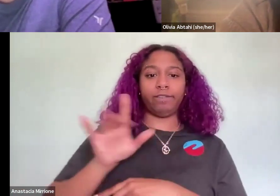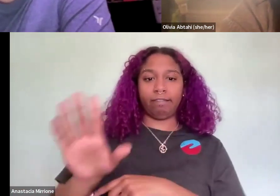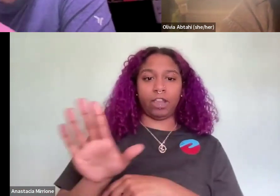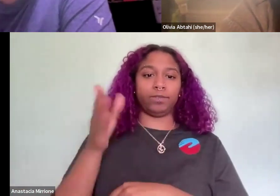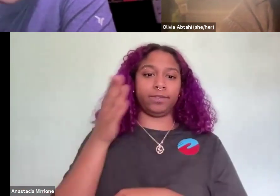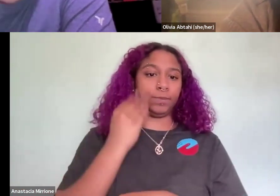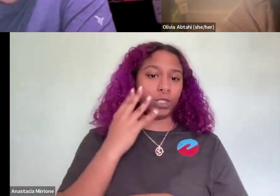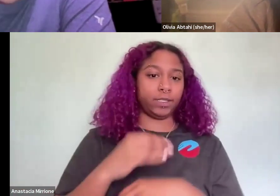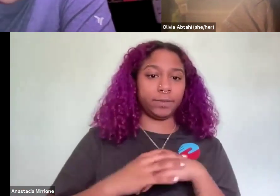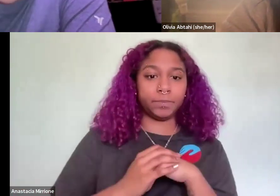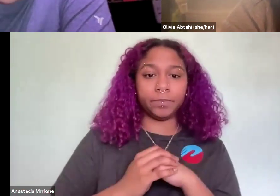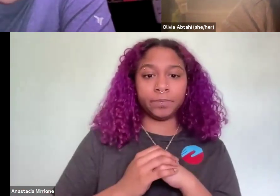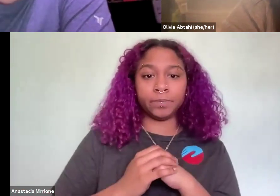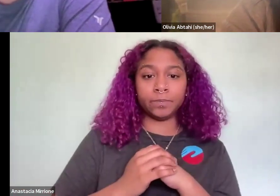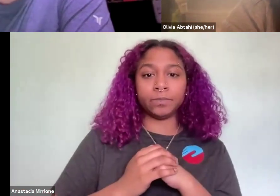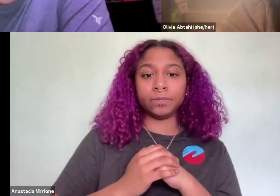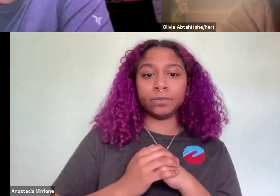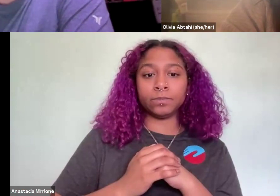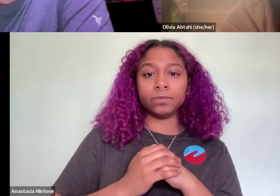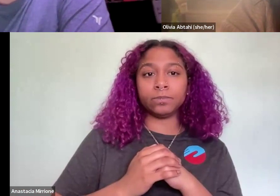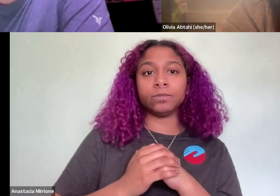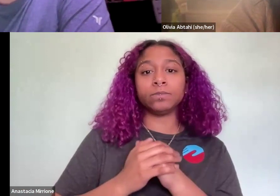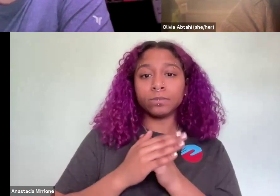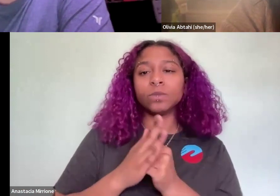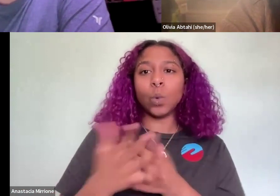the idea to approach this through twin sisters came from.